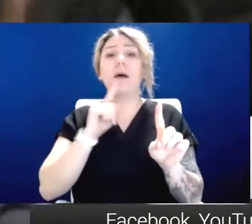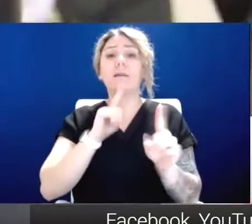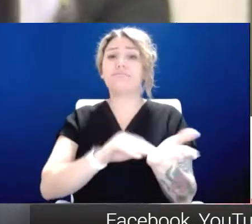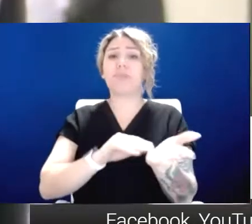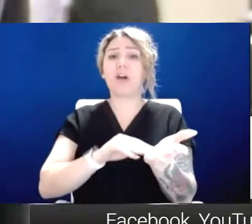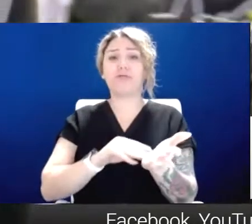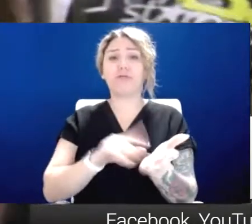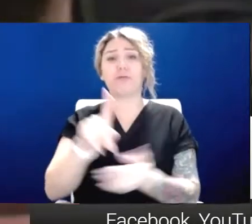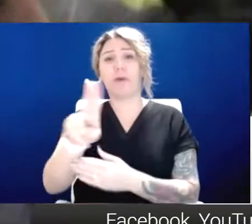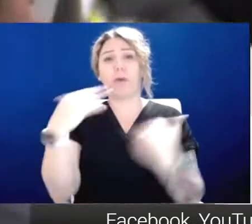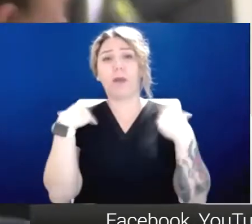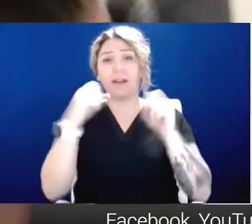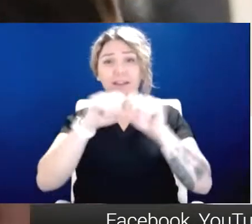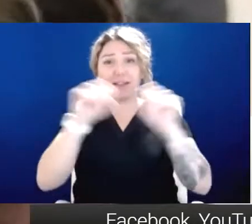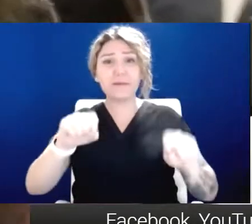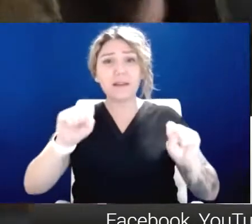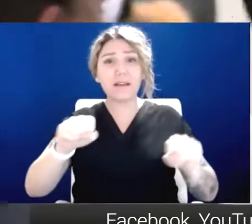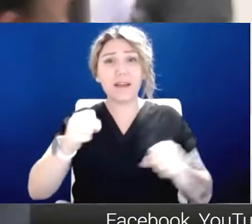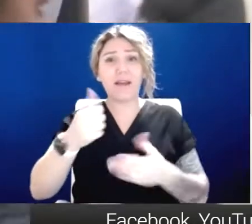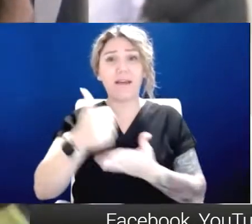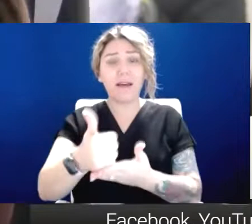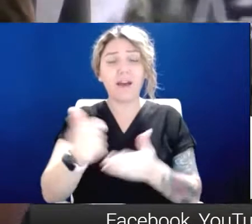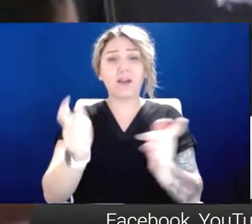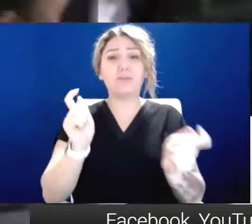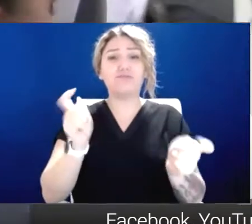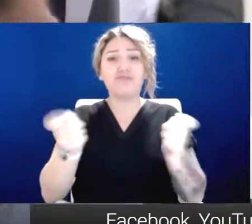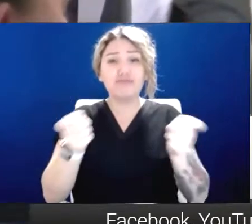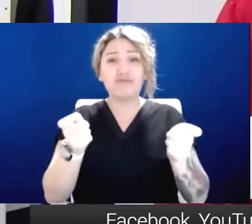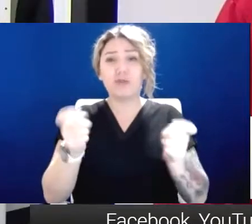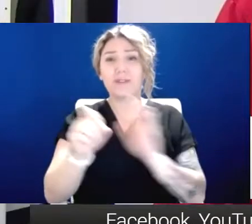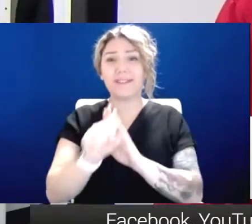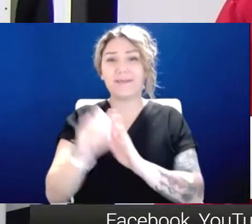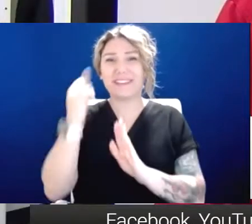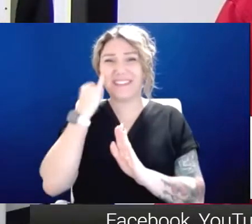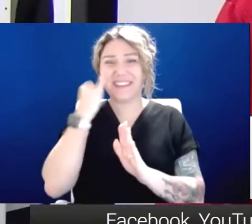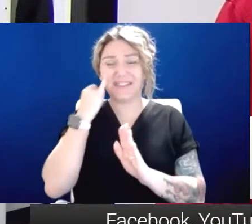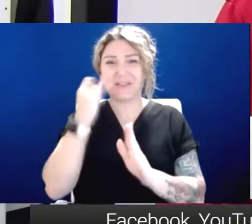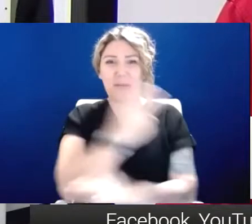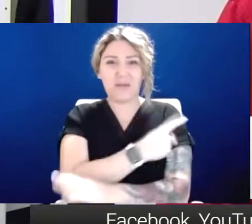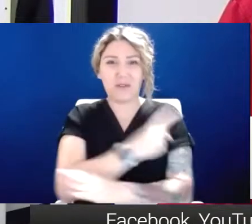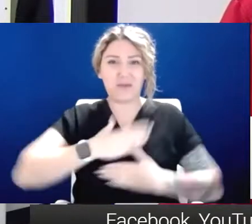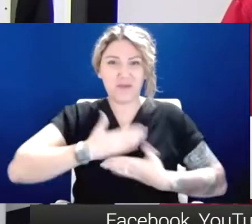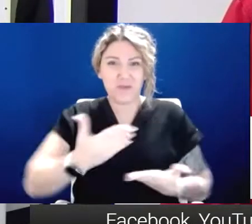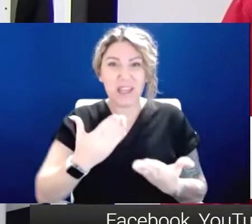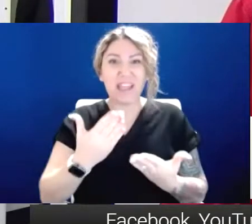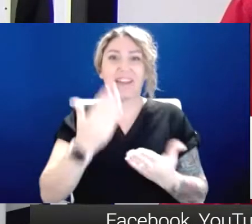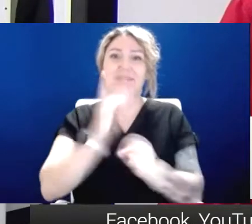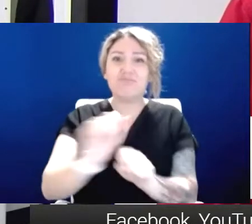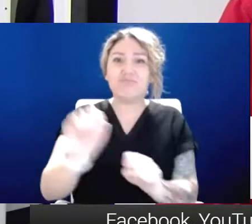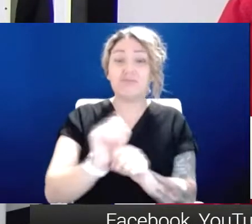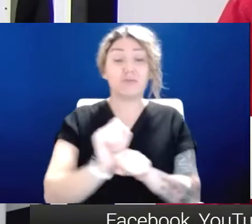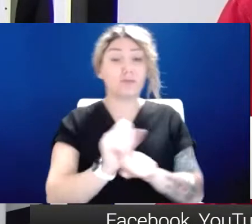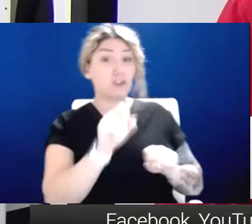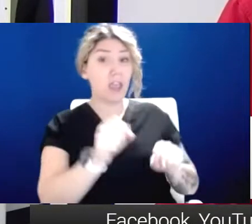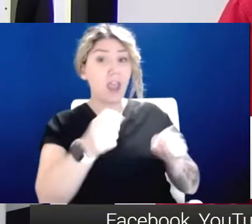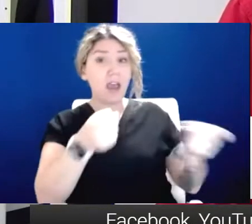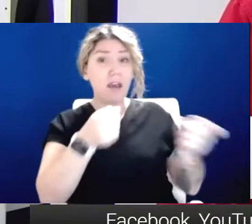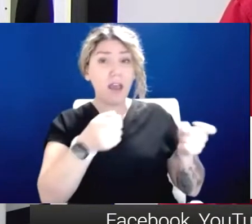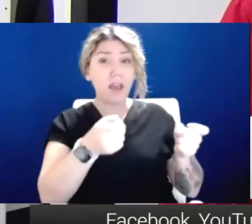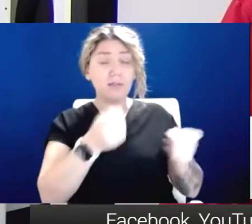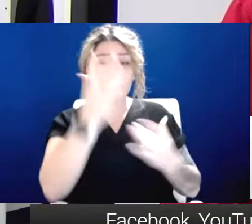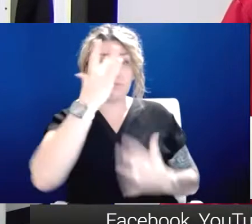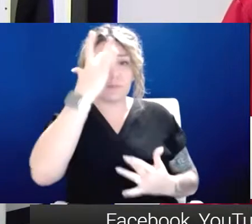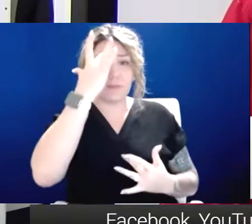can help control symptoms if patients are willing to do the work. You can work to handle this disease more on your